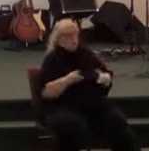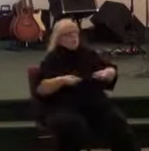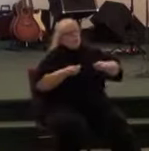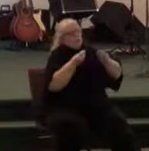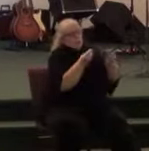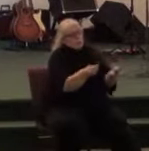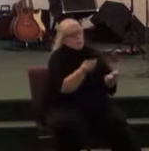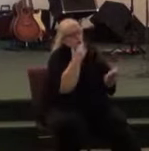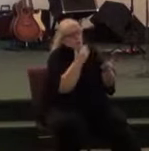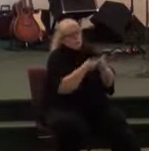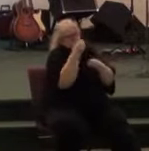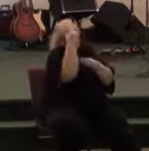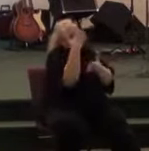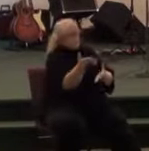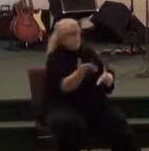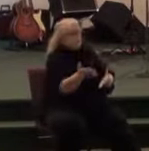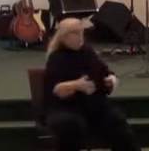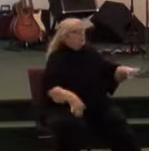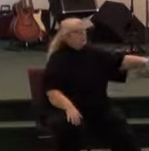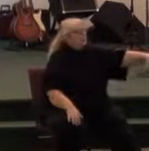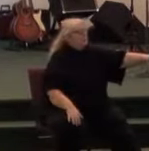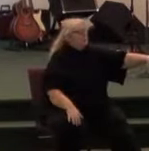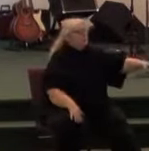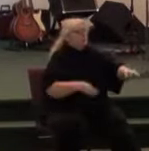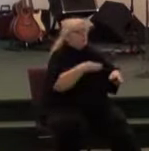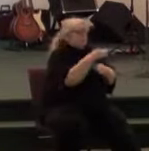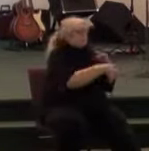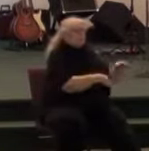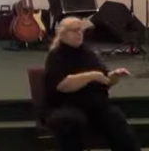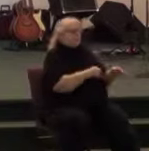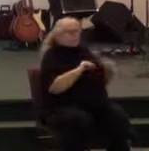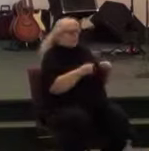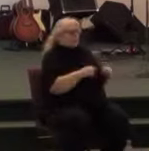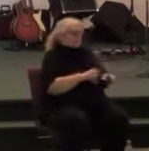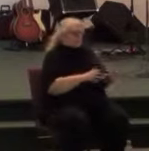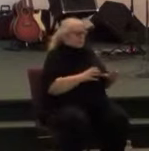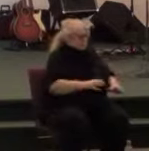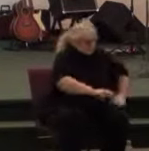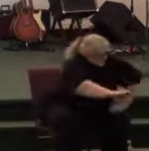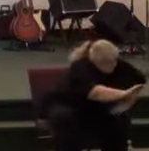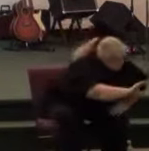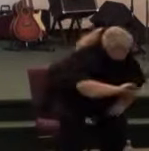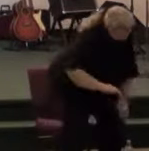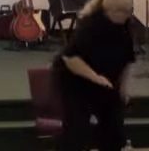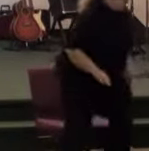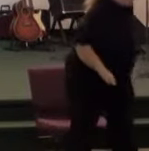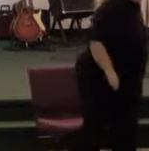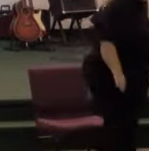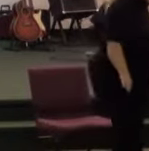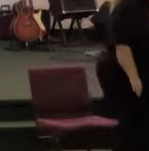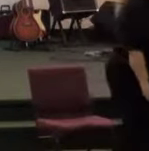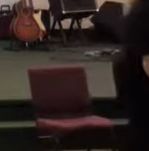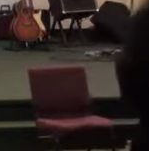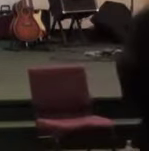things. How can they go unless they're sent? And God has this group of disciples,